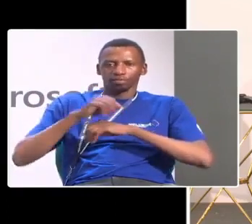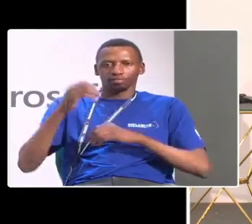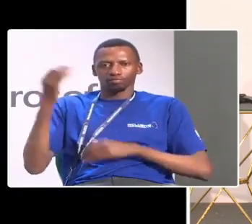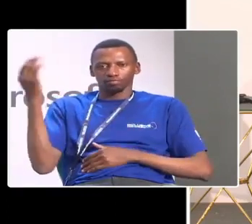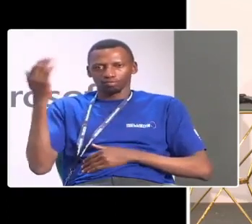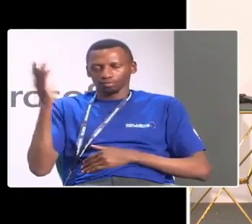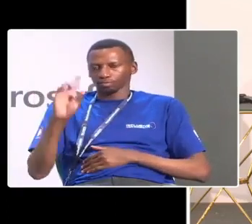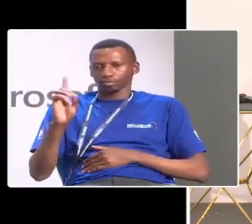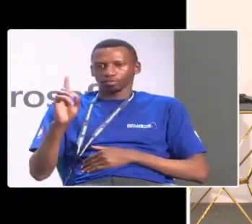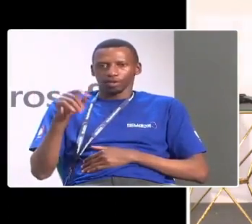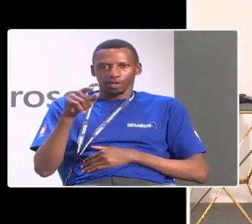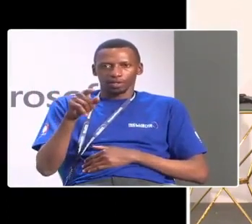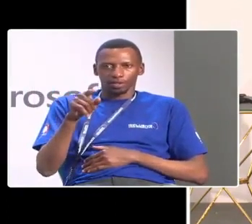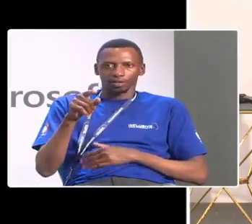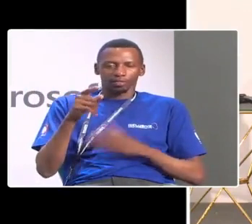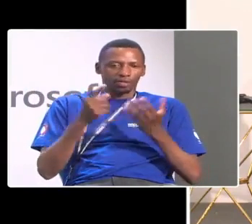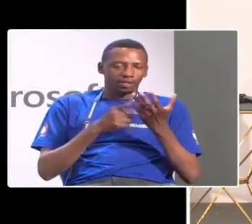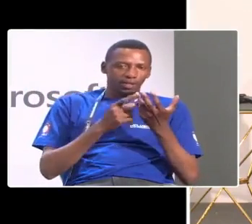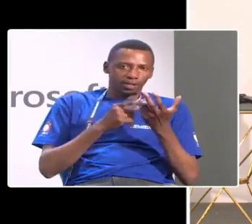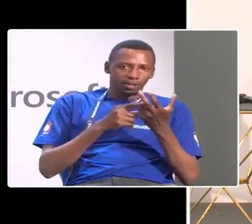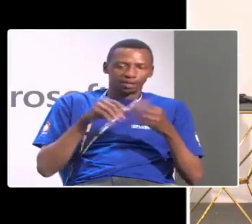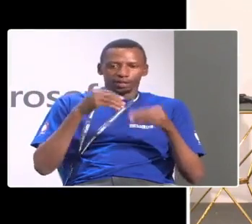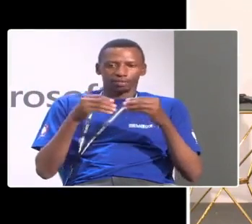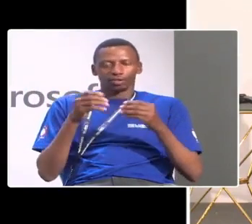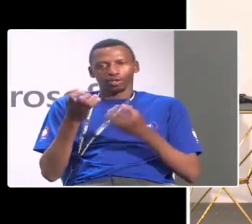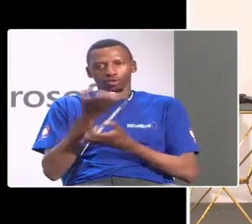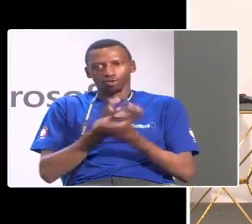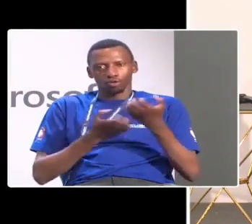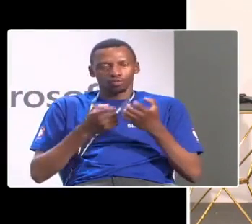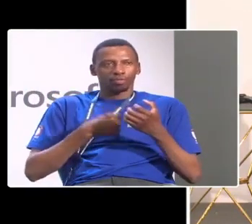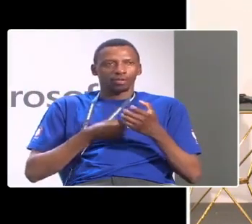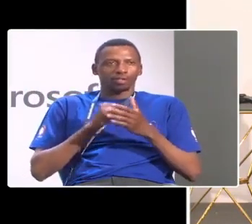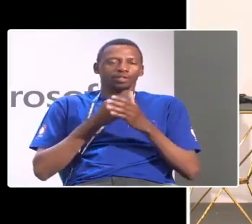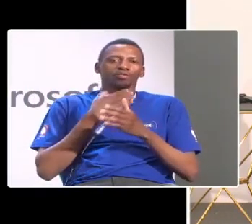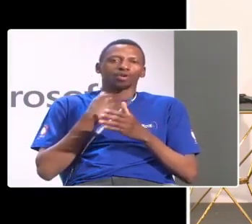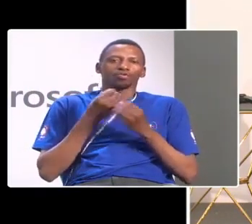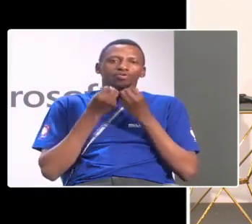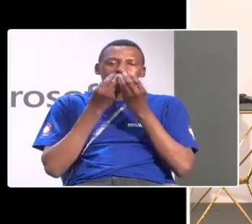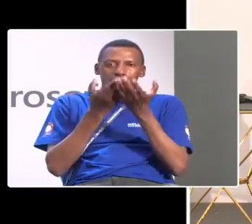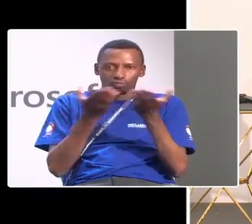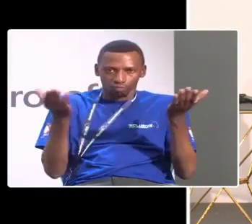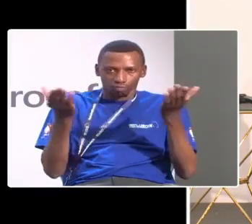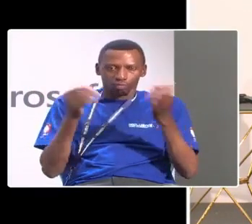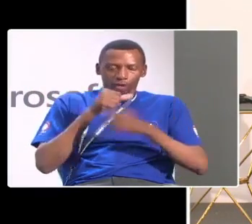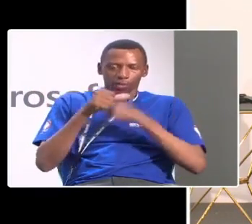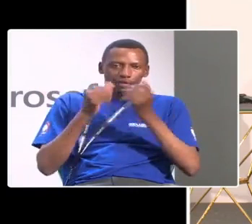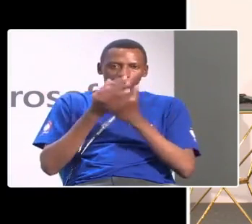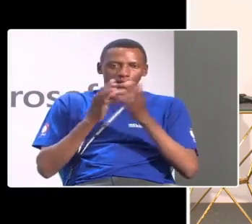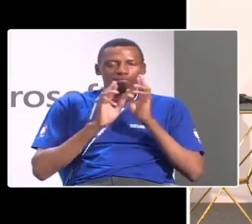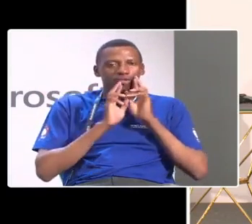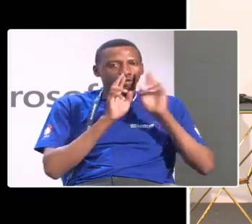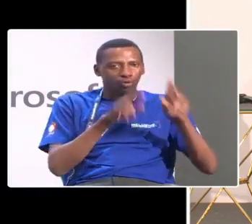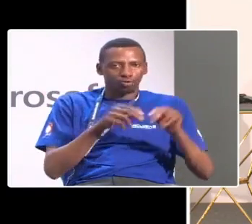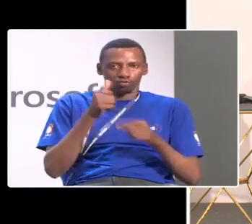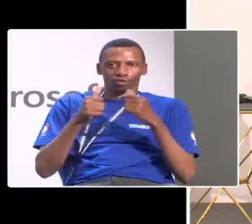statistics and the disability economy, and so I just wanted to take you through some of the thoughts I had on why we would